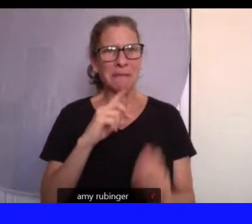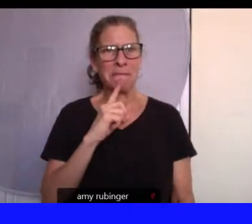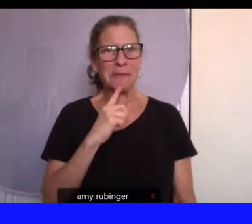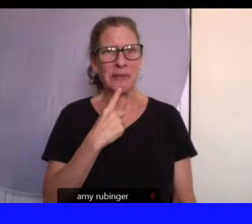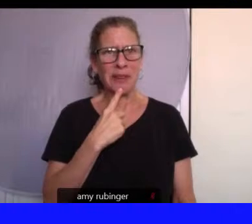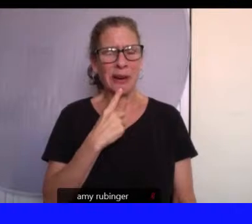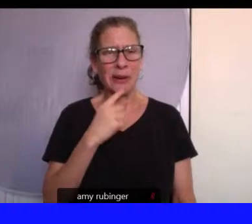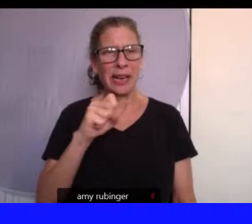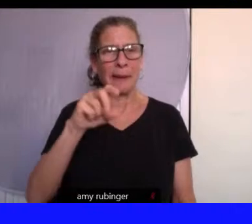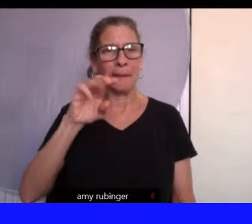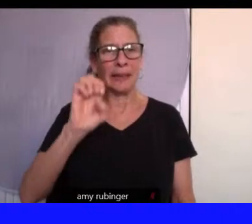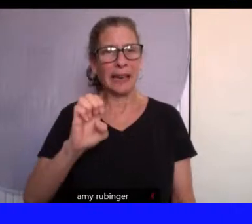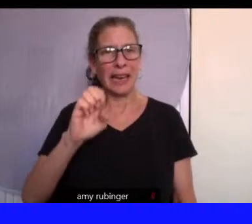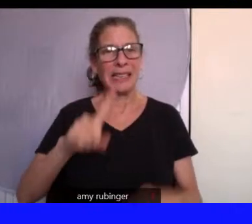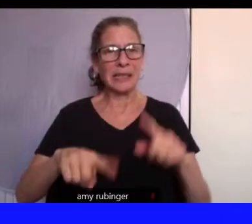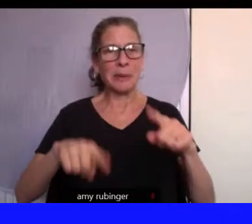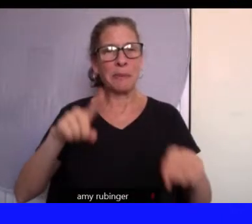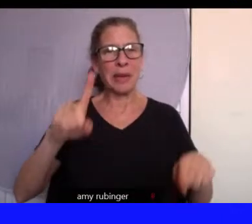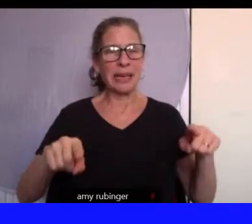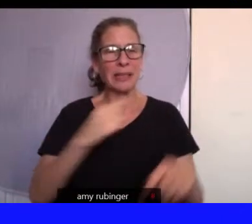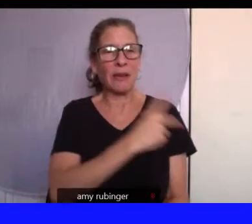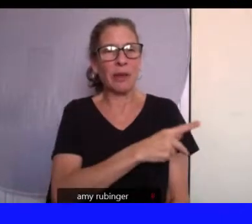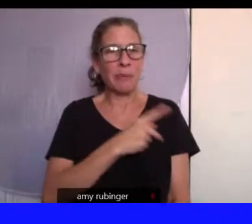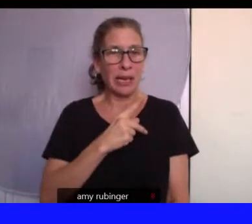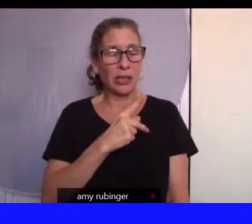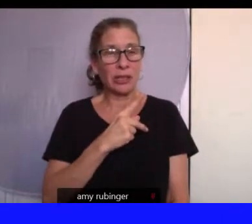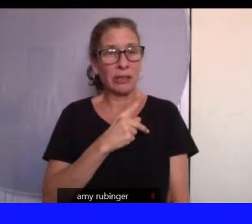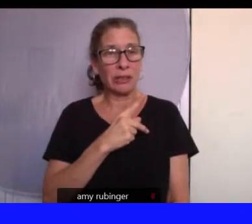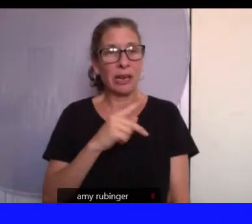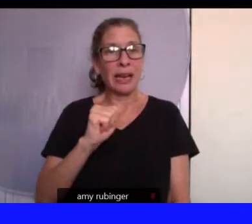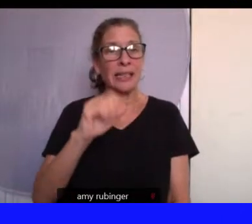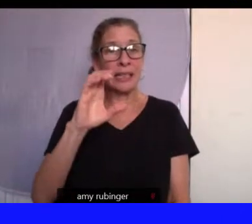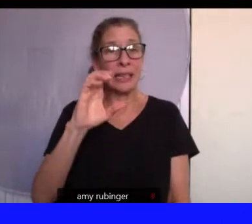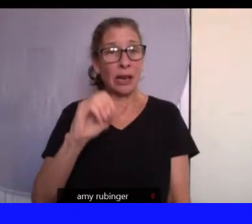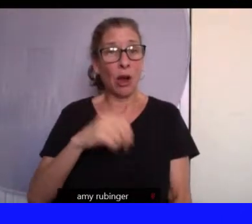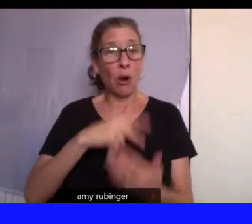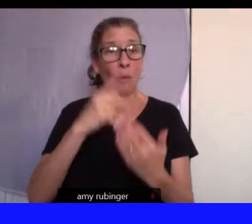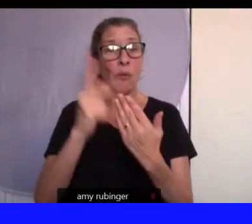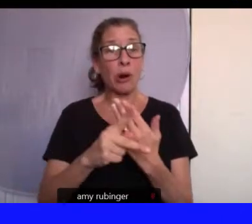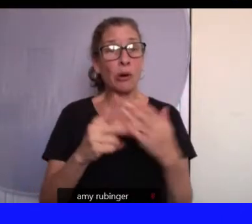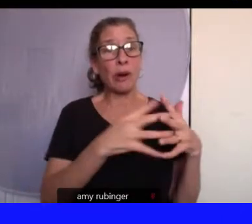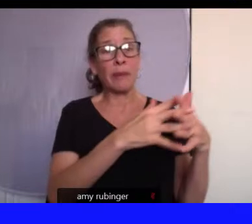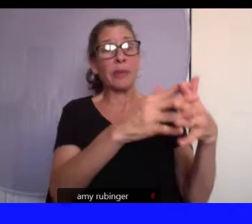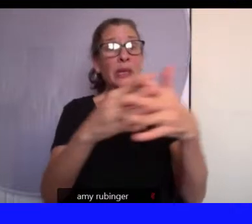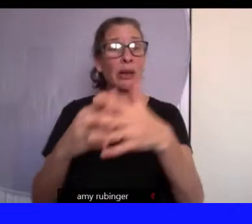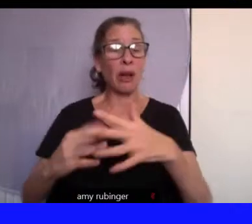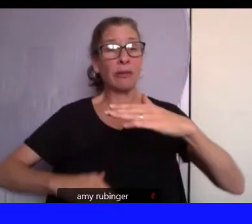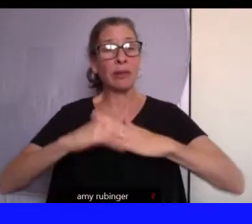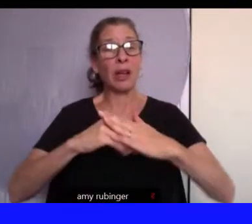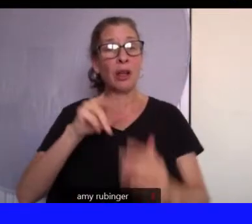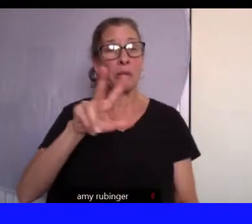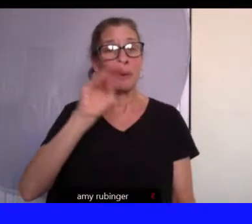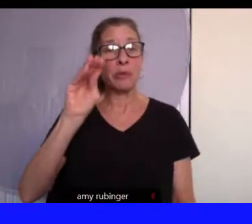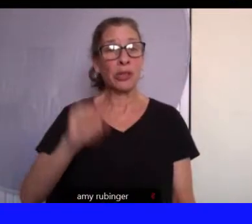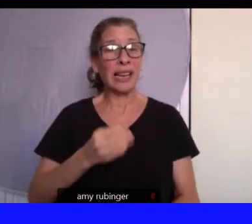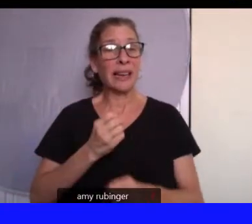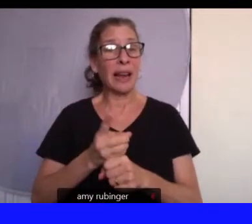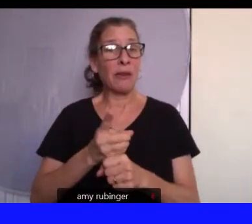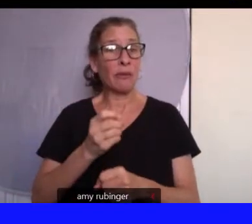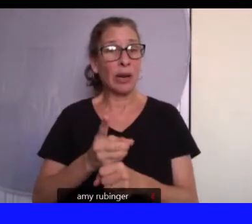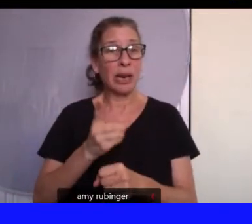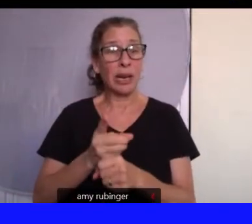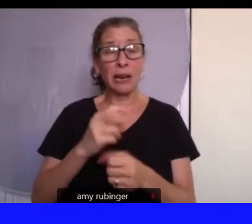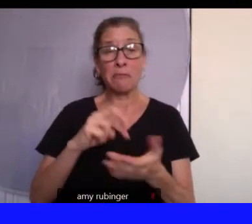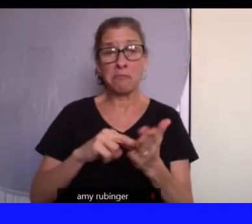been in a totally different universe than that. We have a 40% increase in our case mix index at health and hospitals since this benchmark was